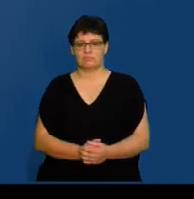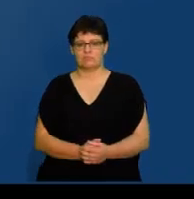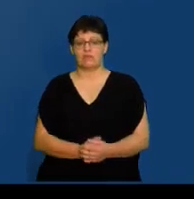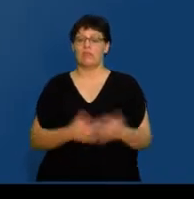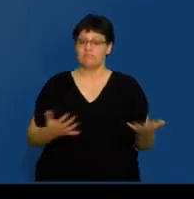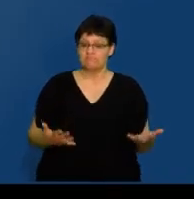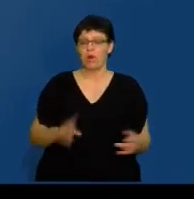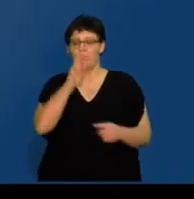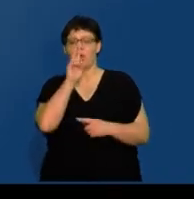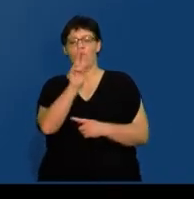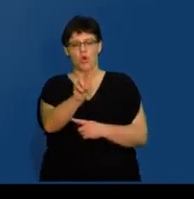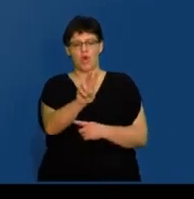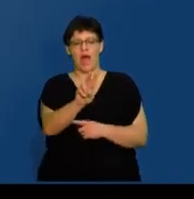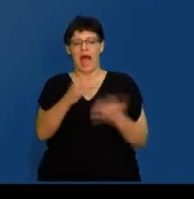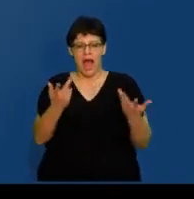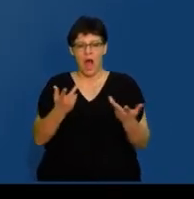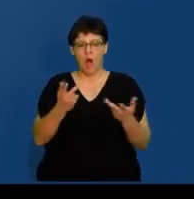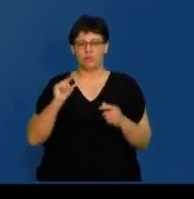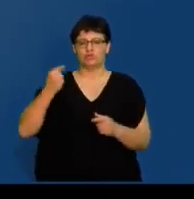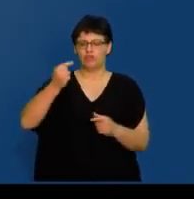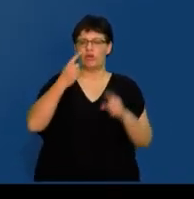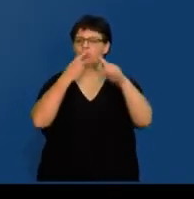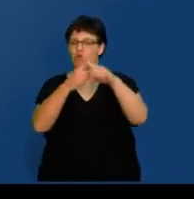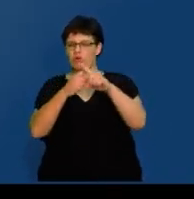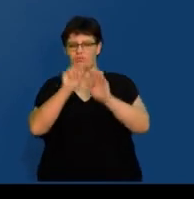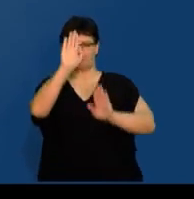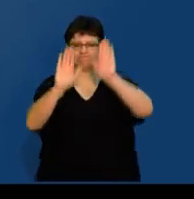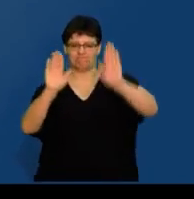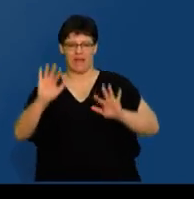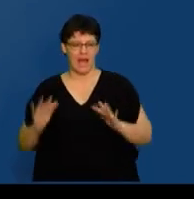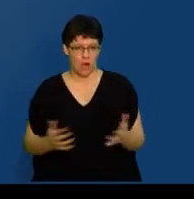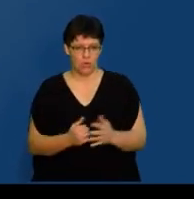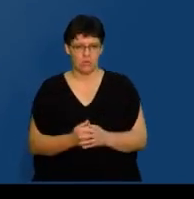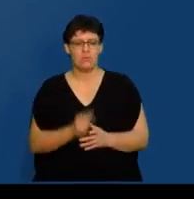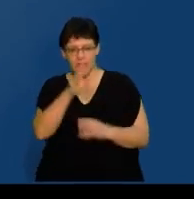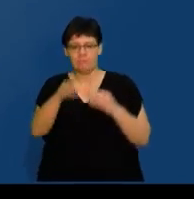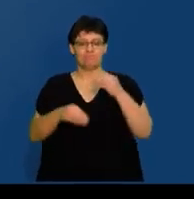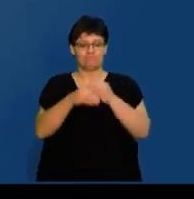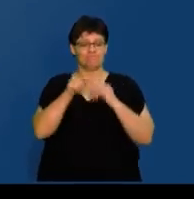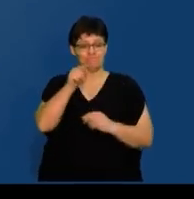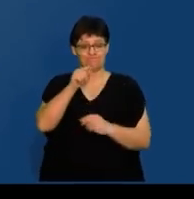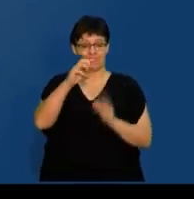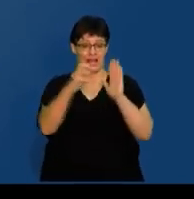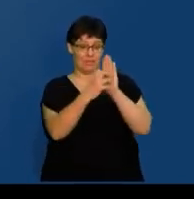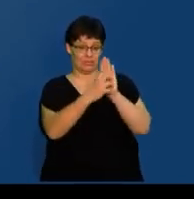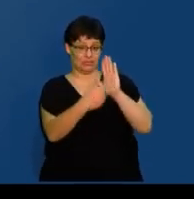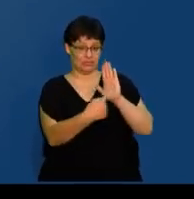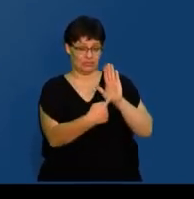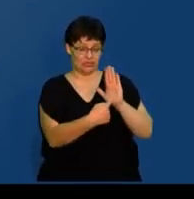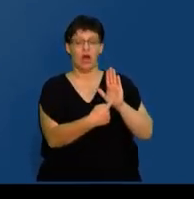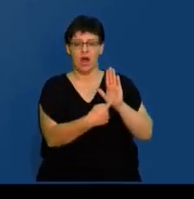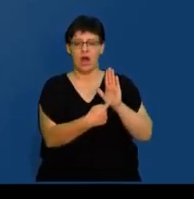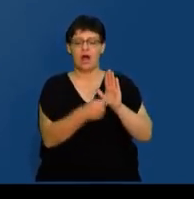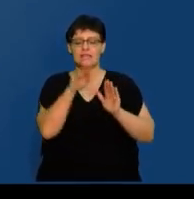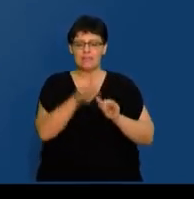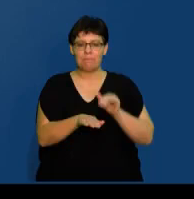So guys, let's look at how we lay out a genetic cross. And as you've seen, I've inserted on this image the steps on